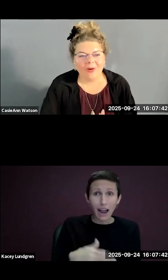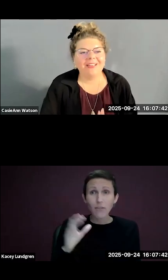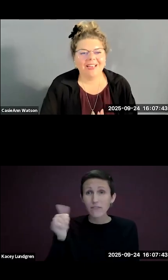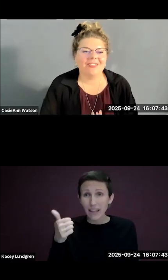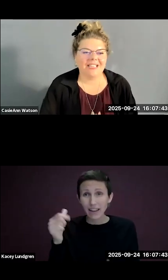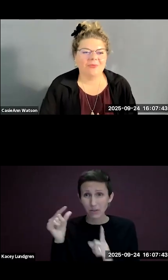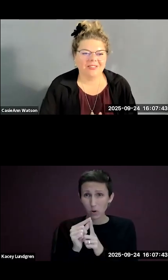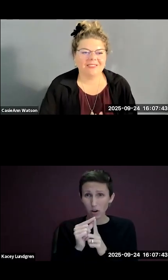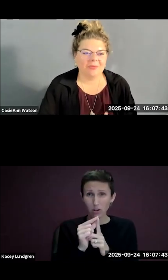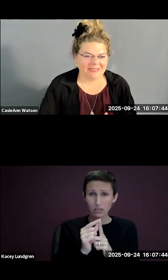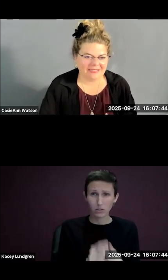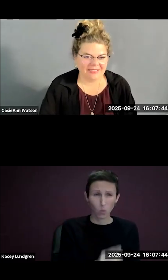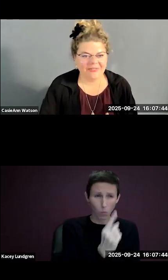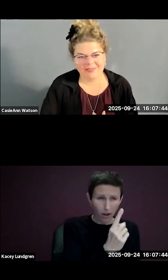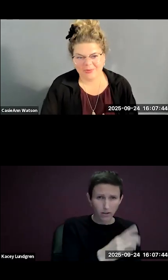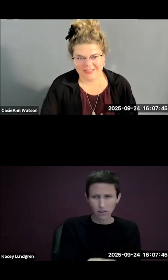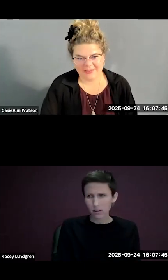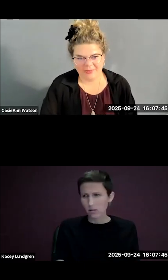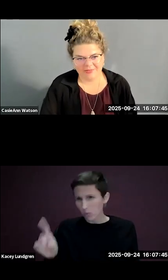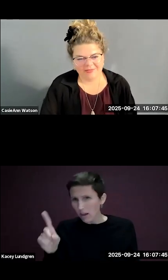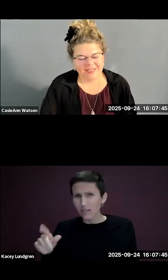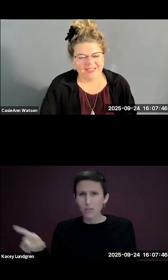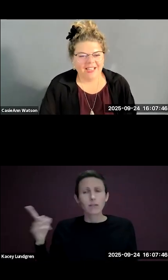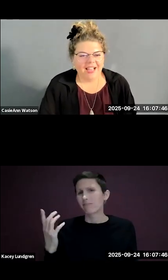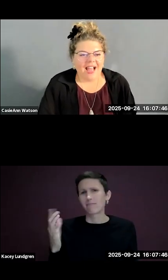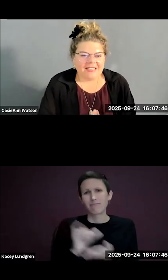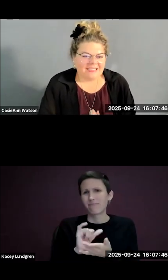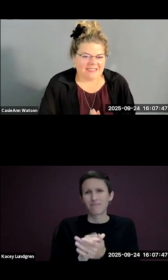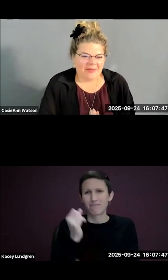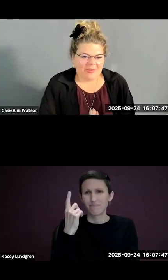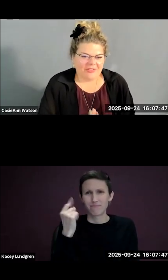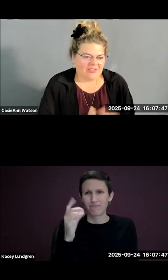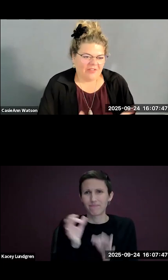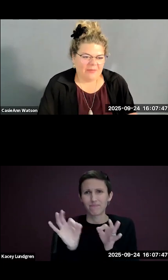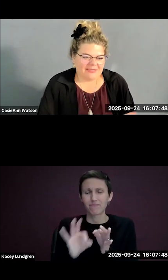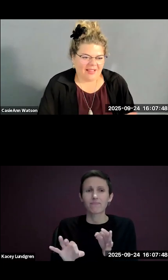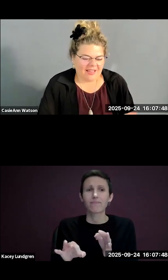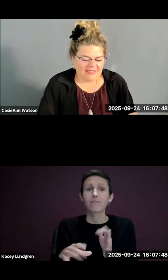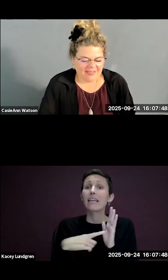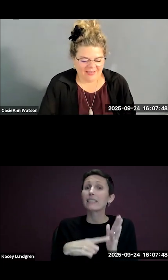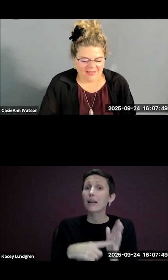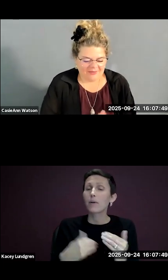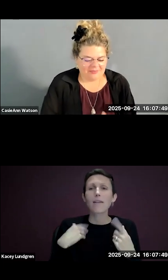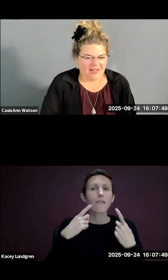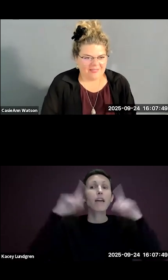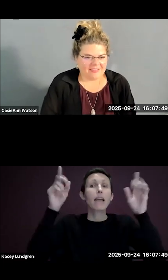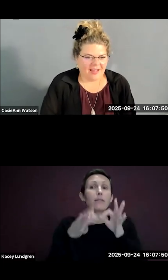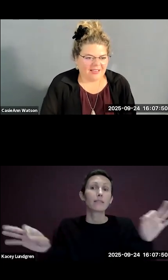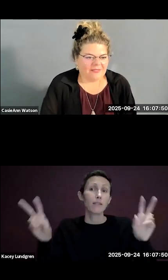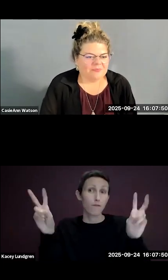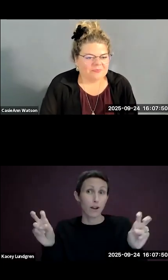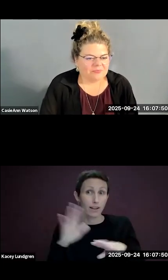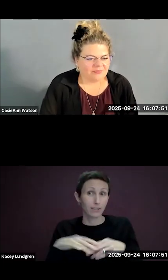one in every 10 words someone says to you, is pretty terrible. As an example, there's a famous line on